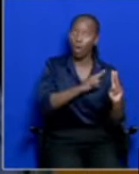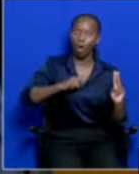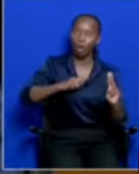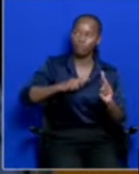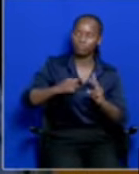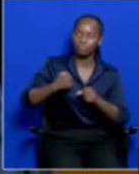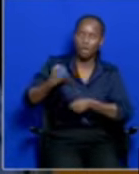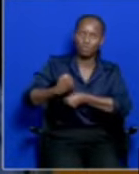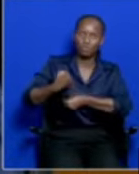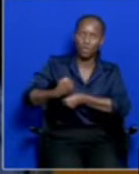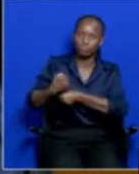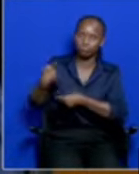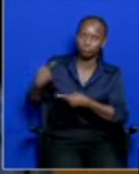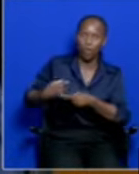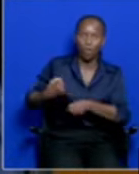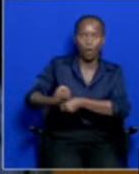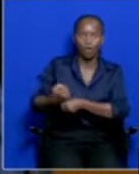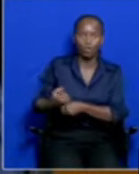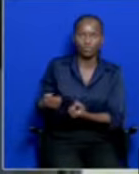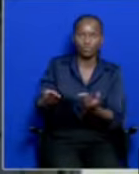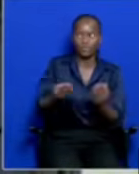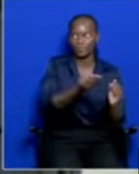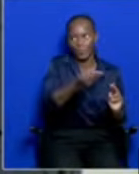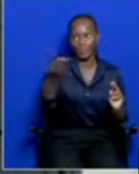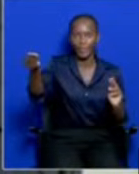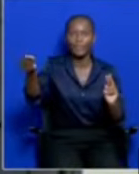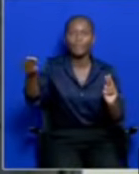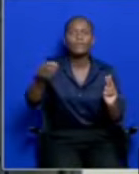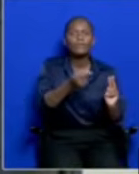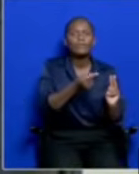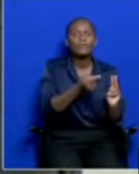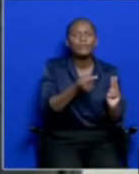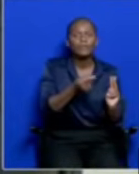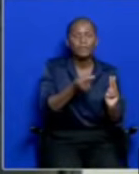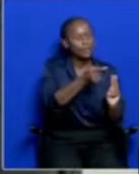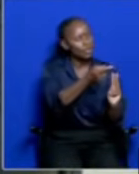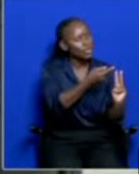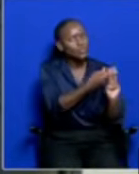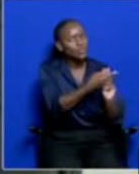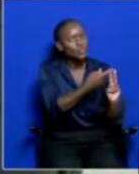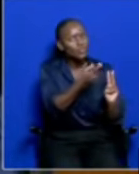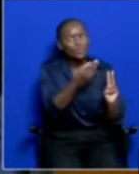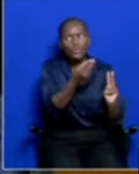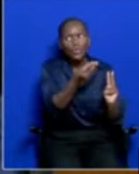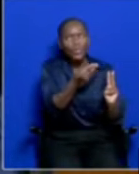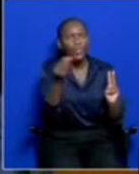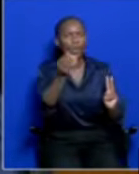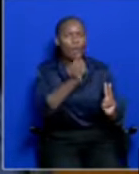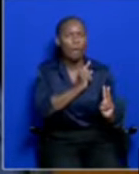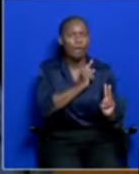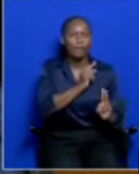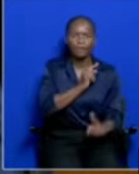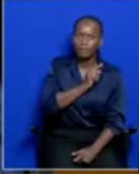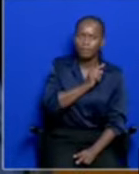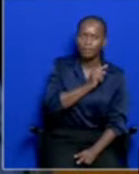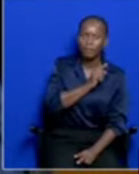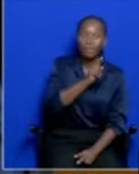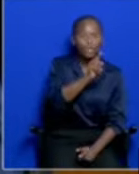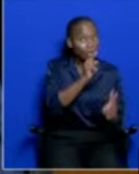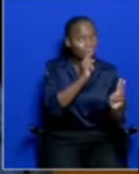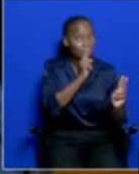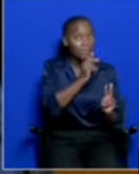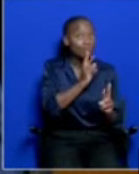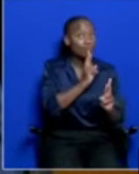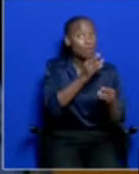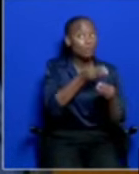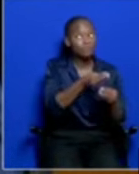because? I have chosen... that is, you would have sent to them because?